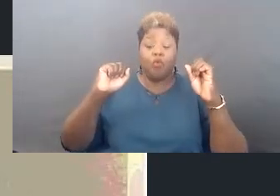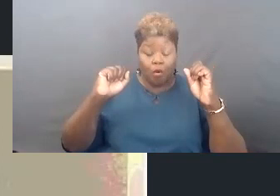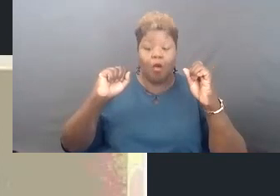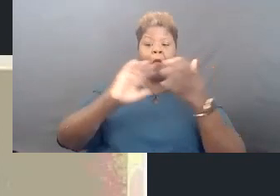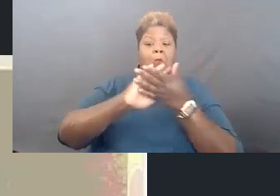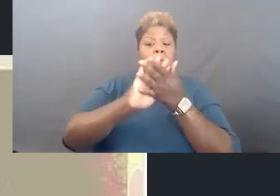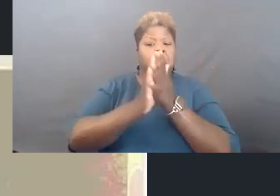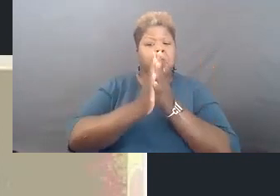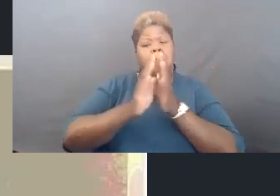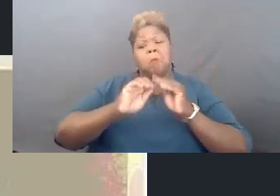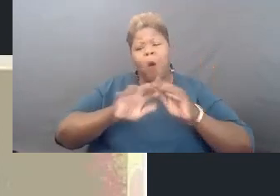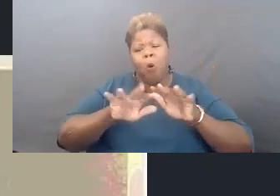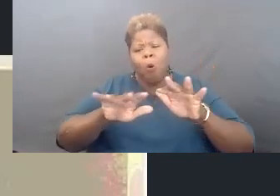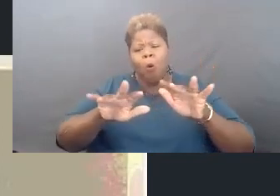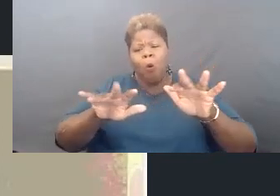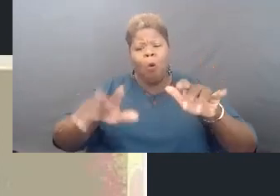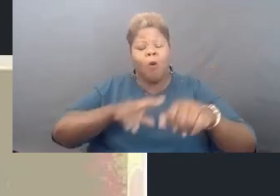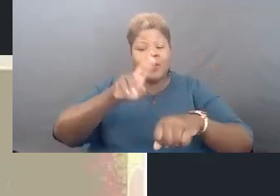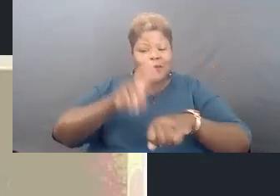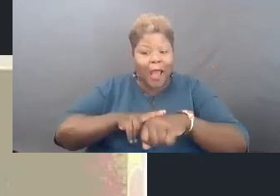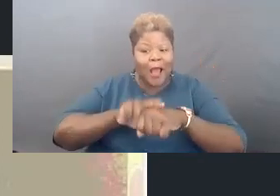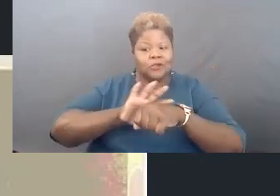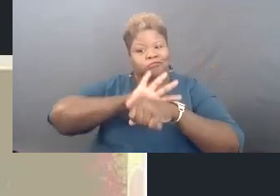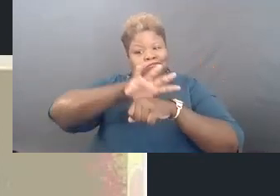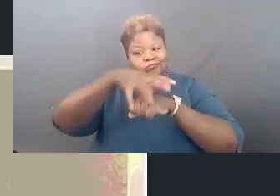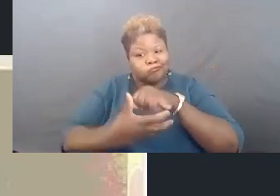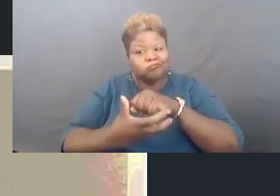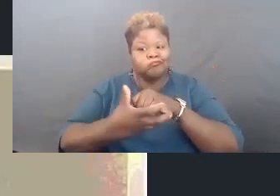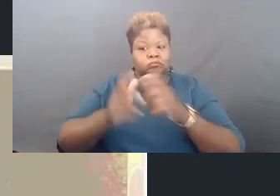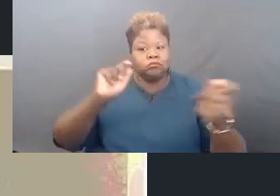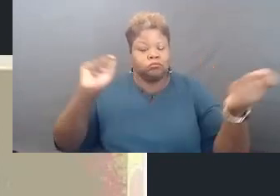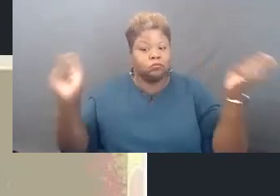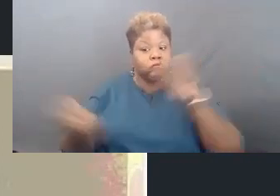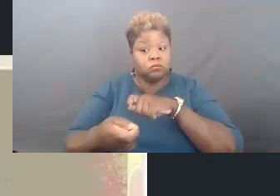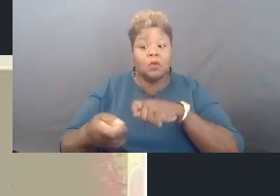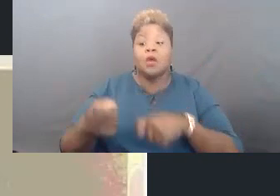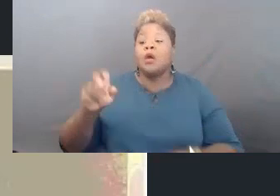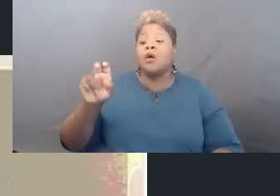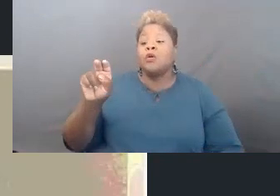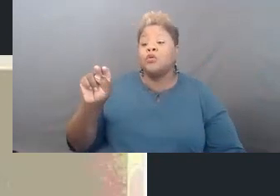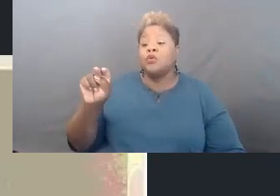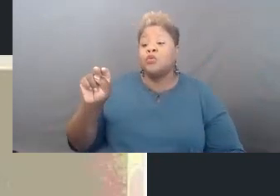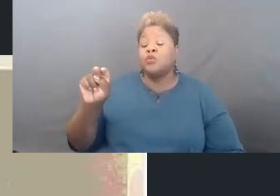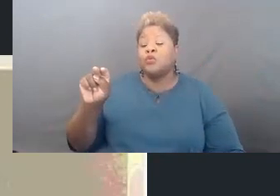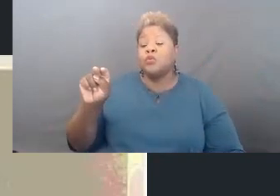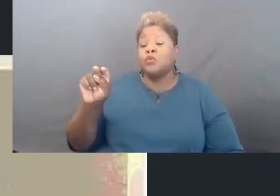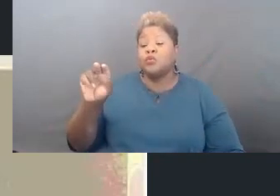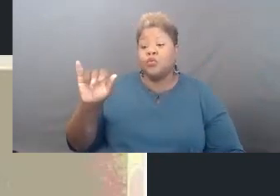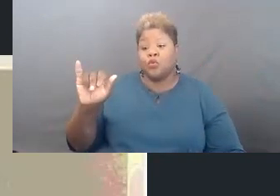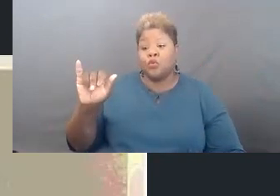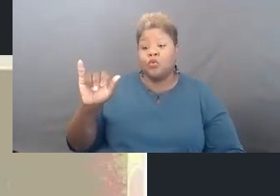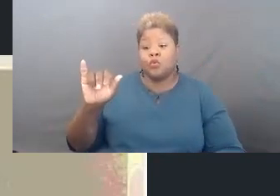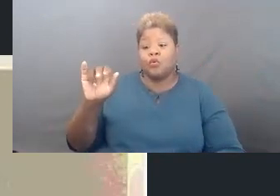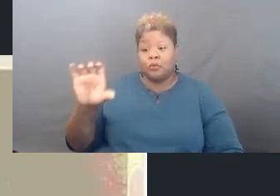a widespread national and global movement where the New York Times reported on June 6th,